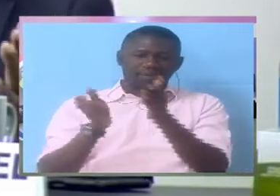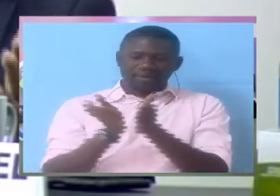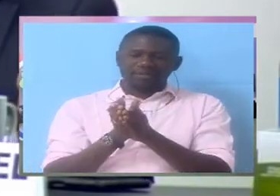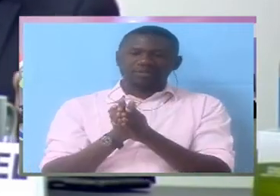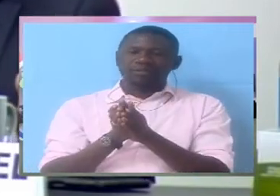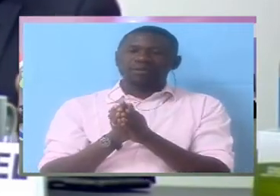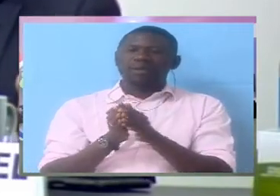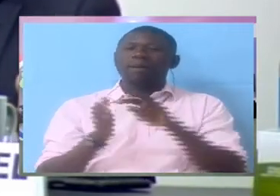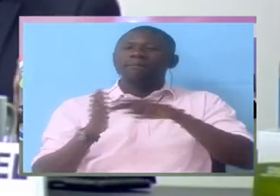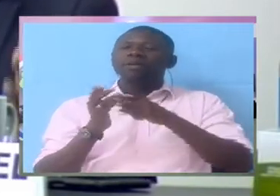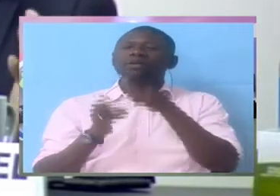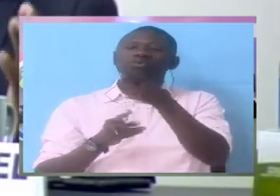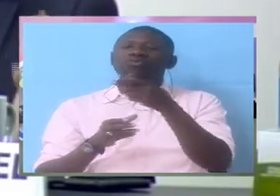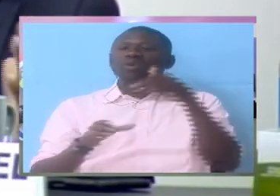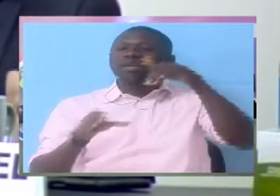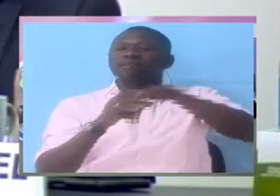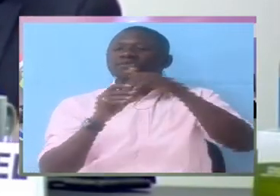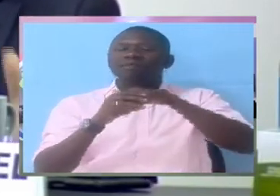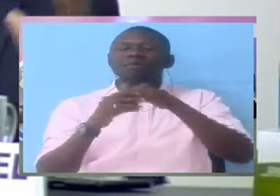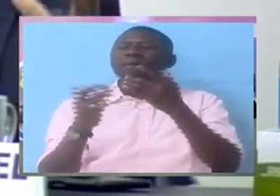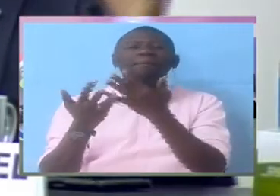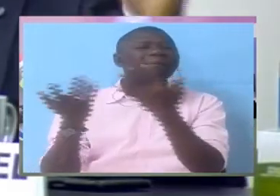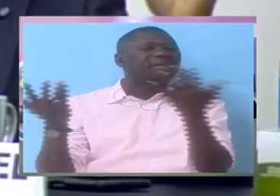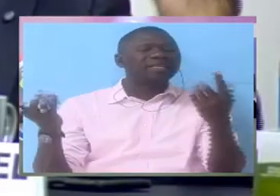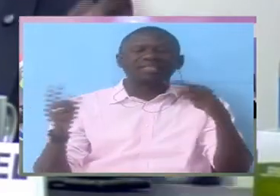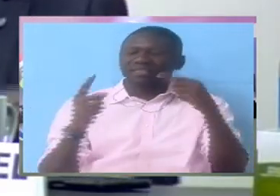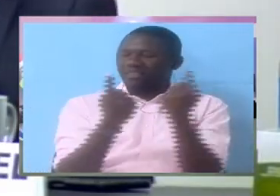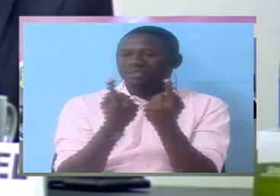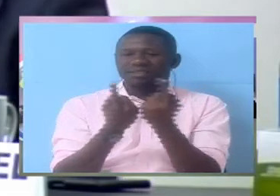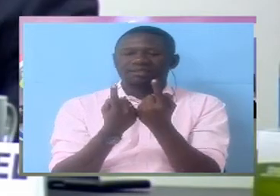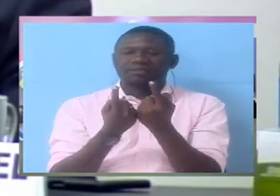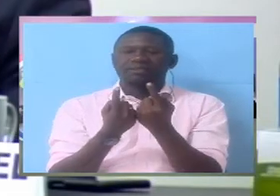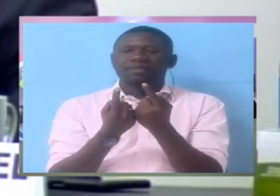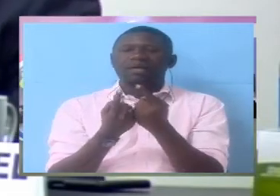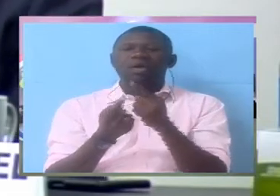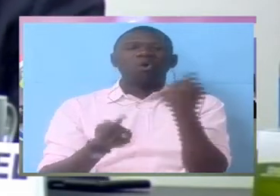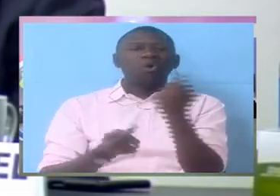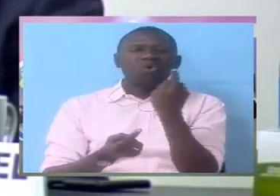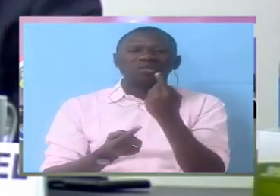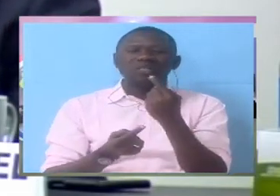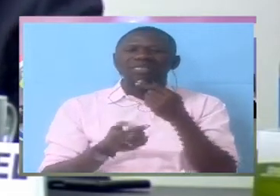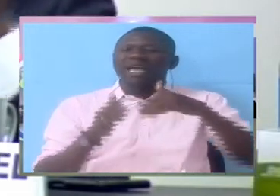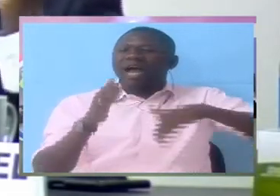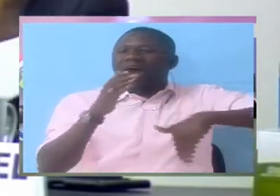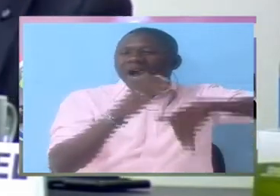pretty much everything except external activities.